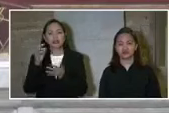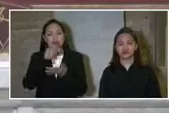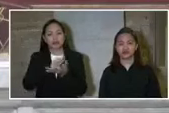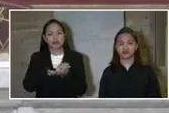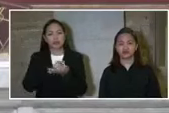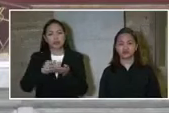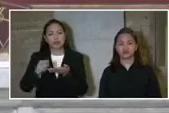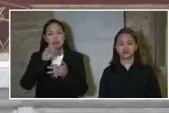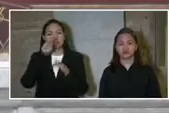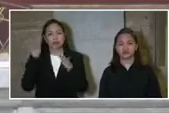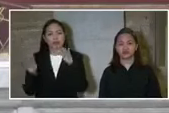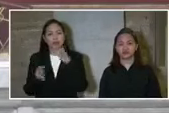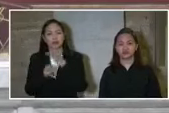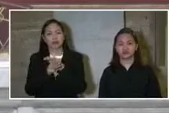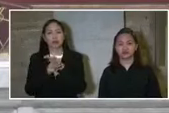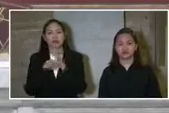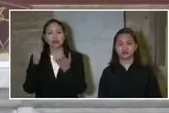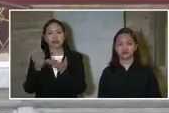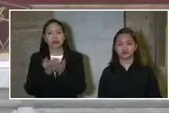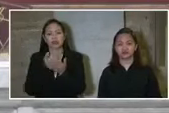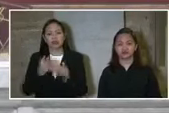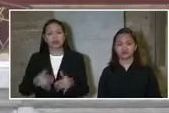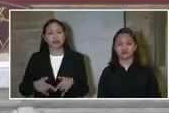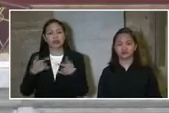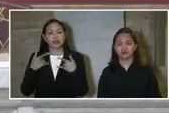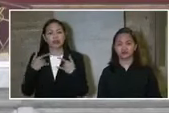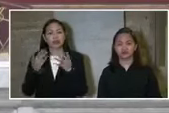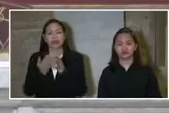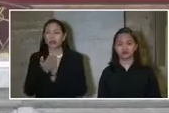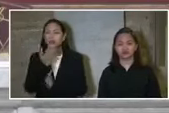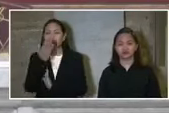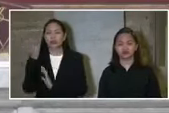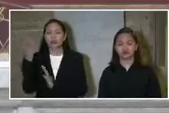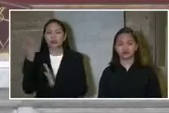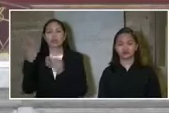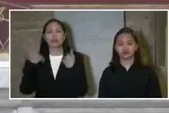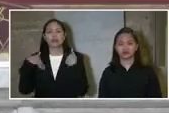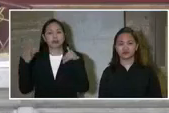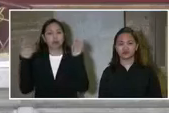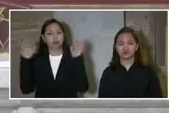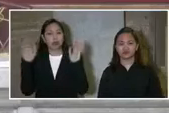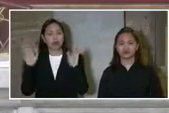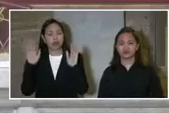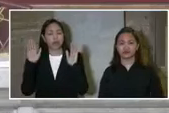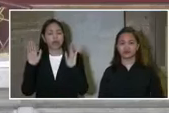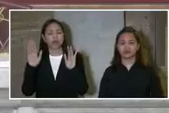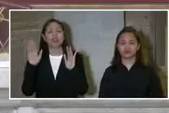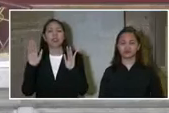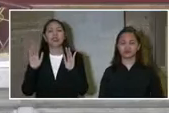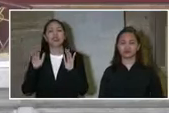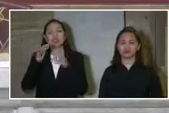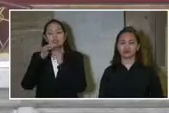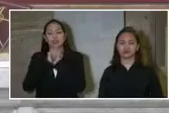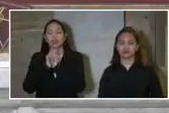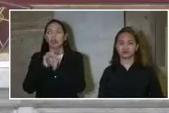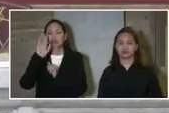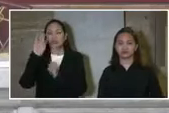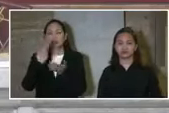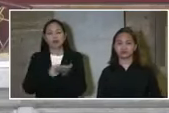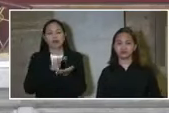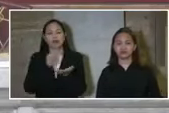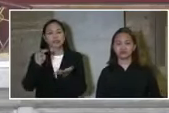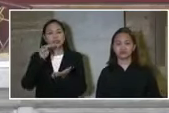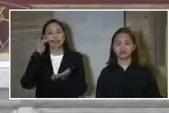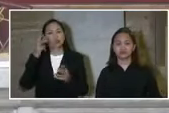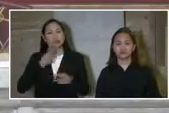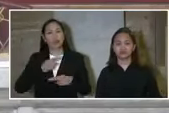new life. Through him the host of angels adores your majesty and rejoices